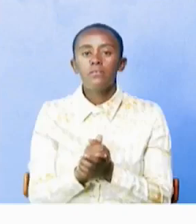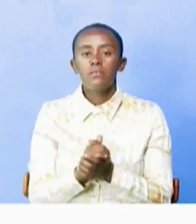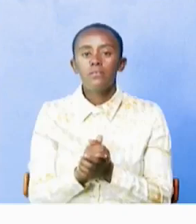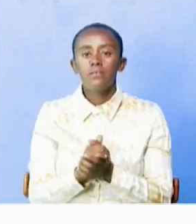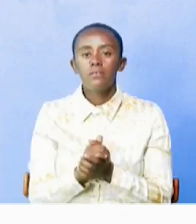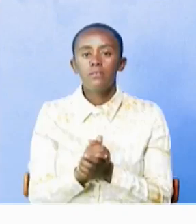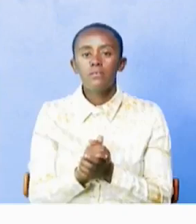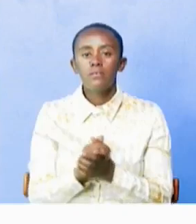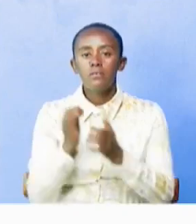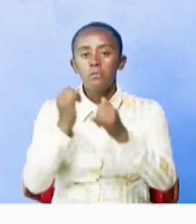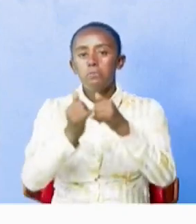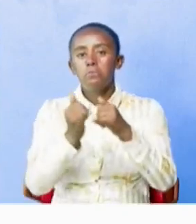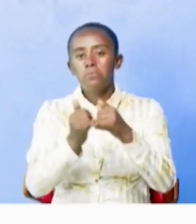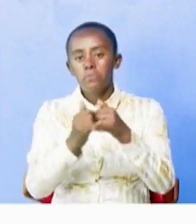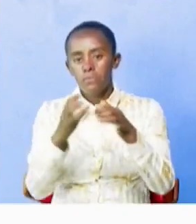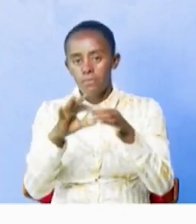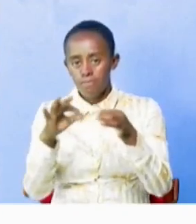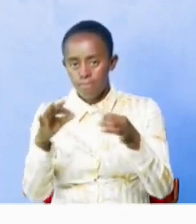at the end